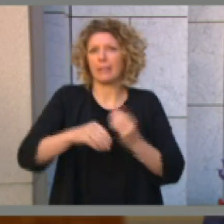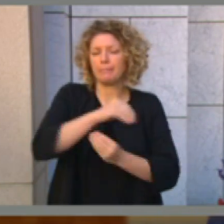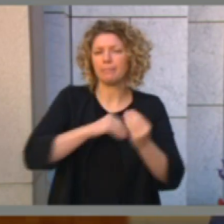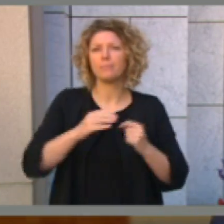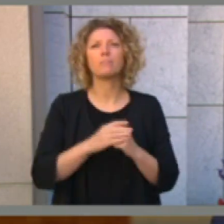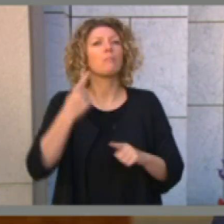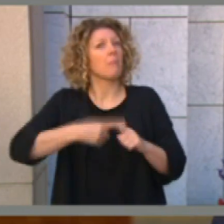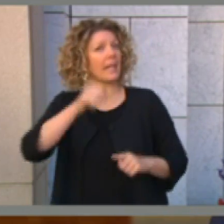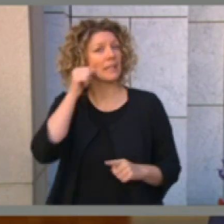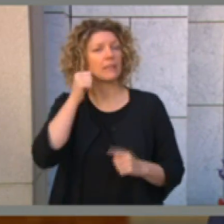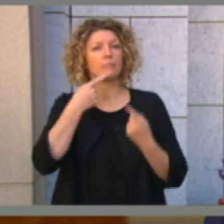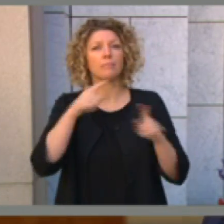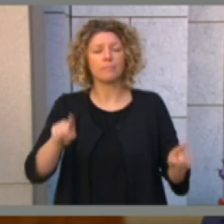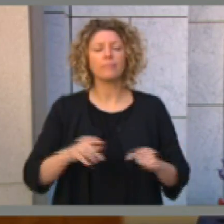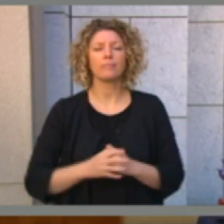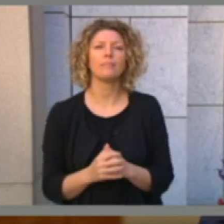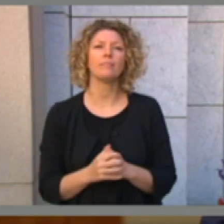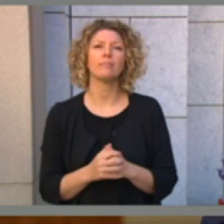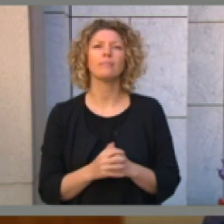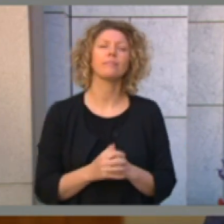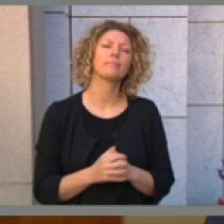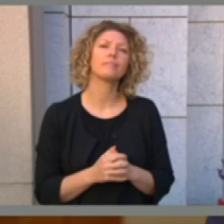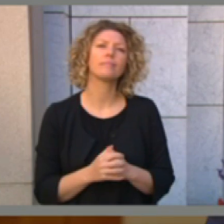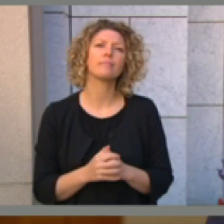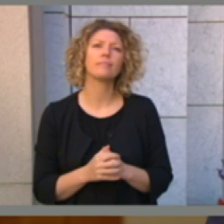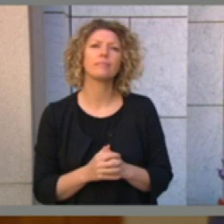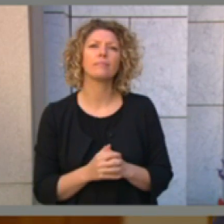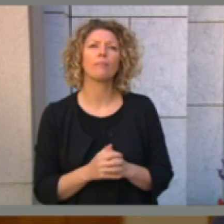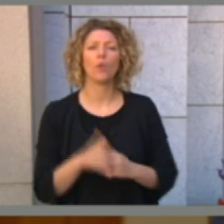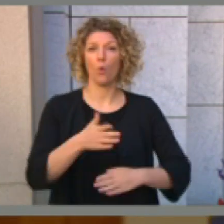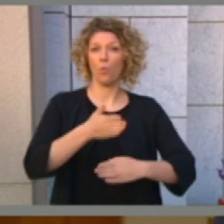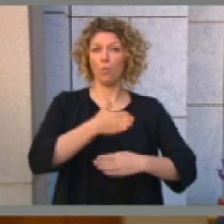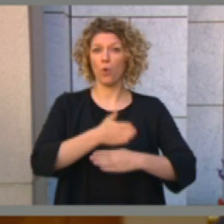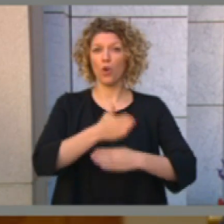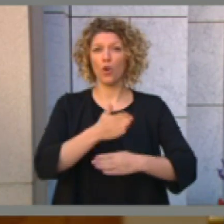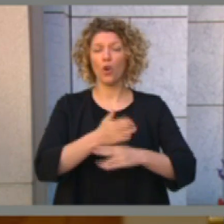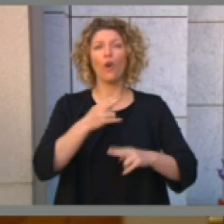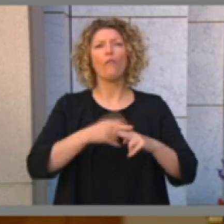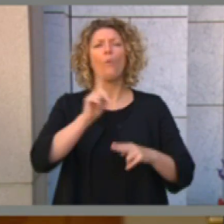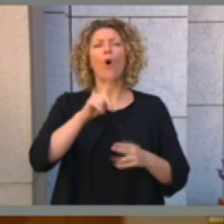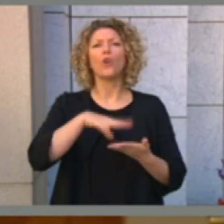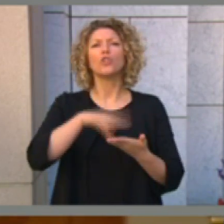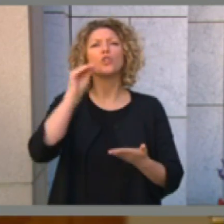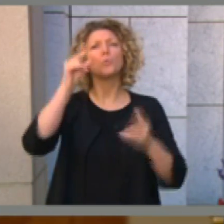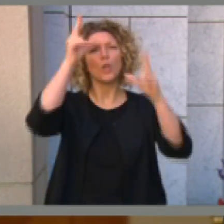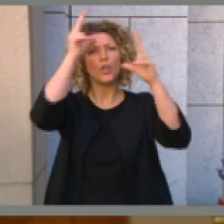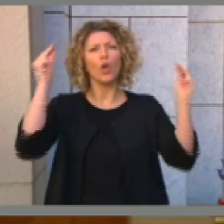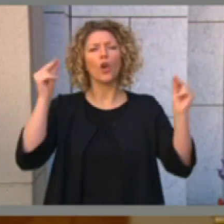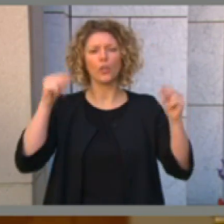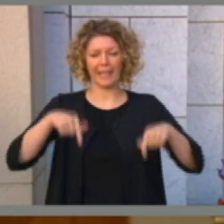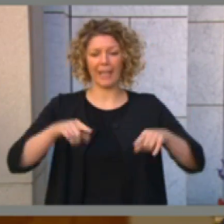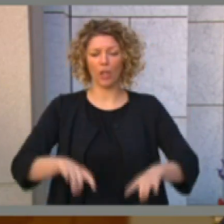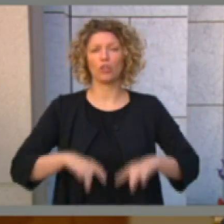decision yesterday to lift the restriction on work constraints on student nurses who are in Australia. That's